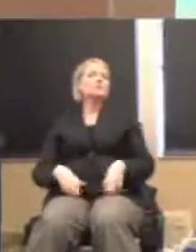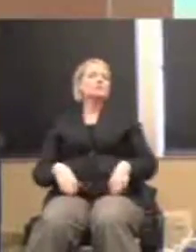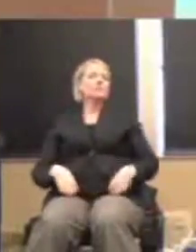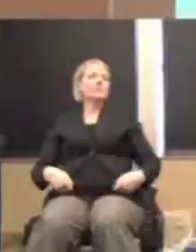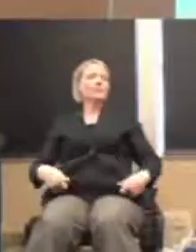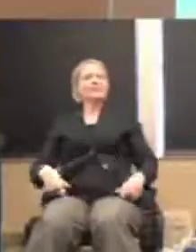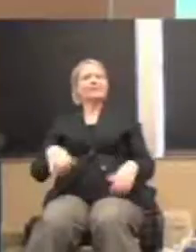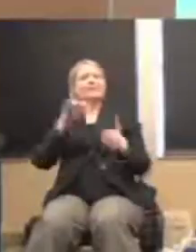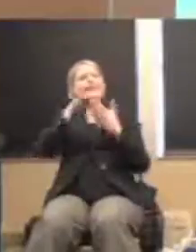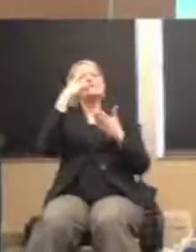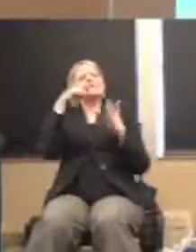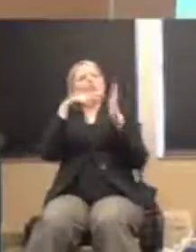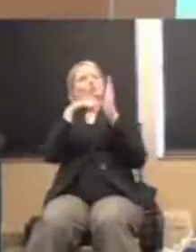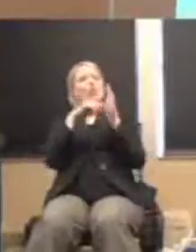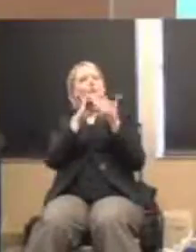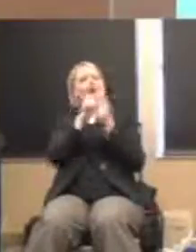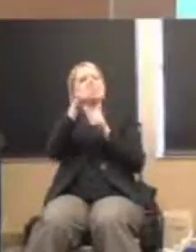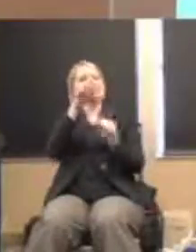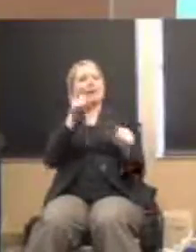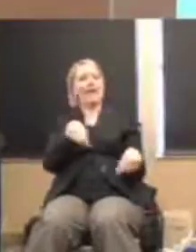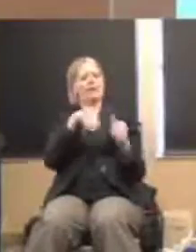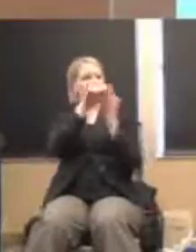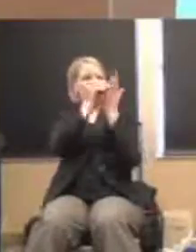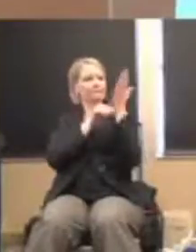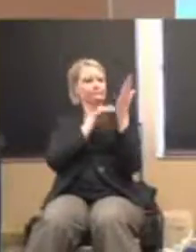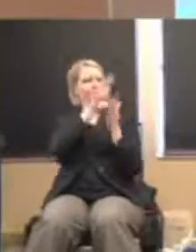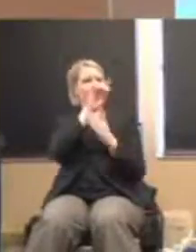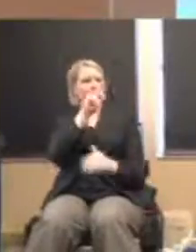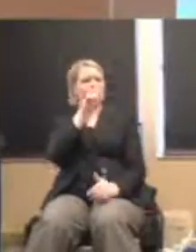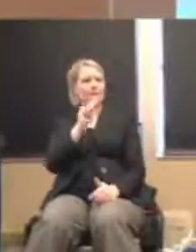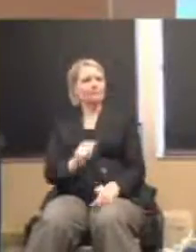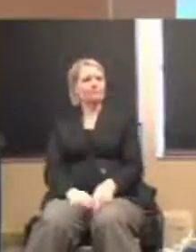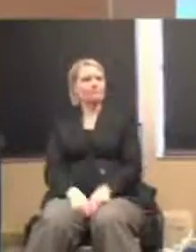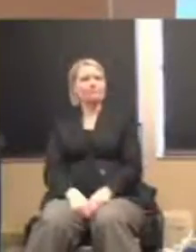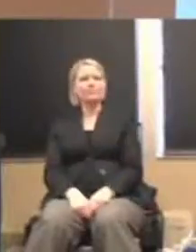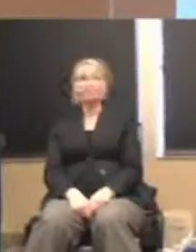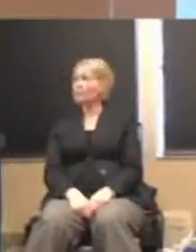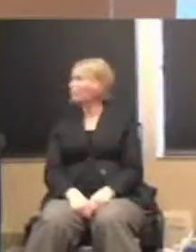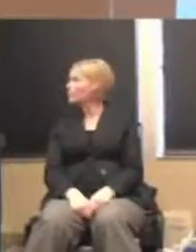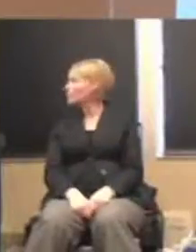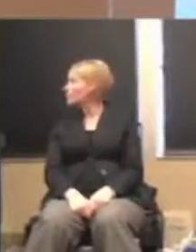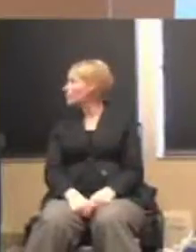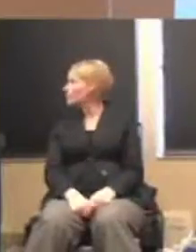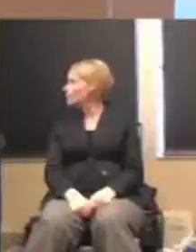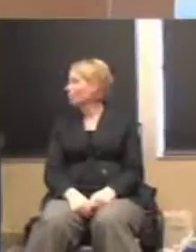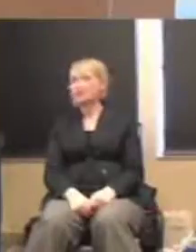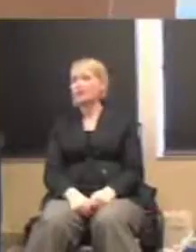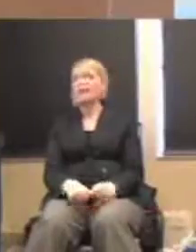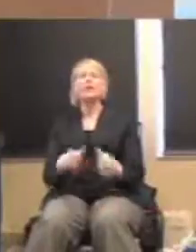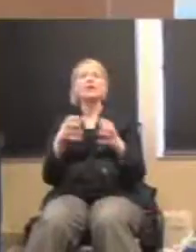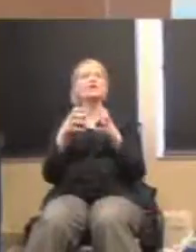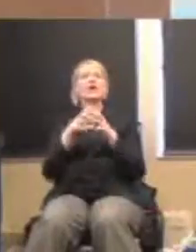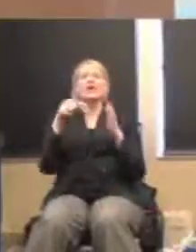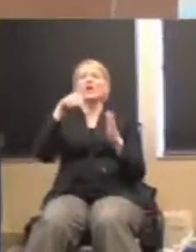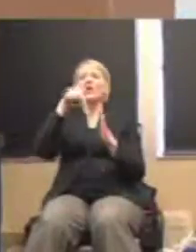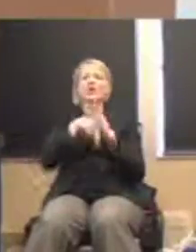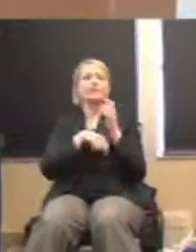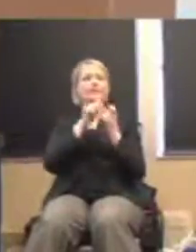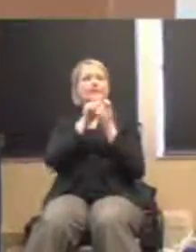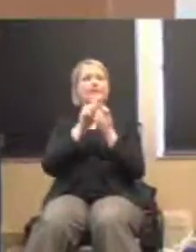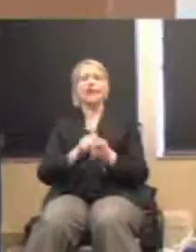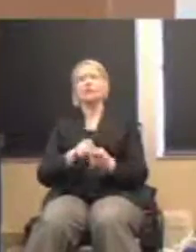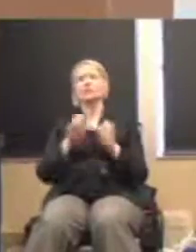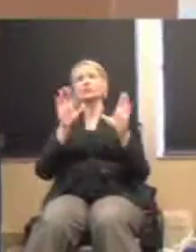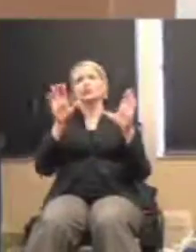collect your data. So it's, data. It's very thorough and it's great because it truly